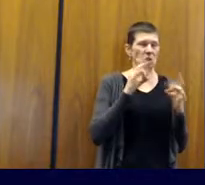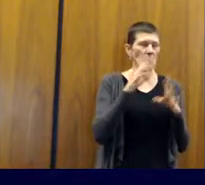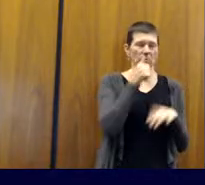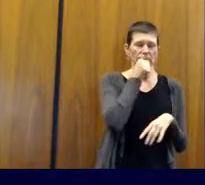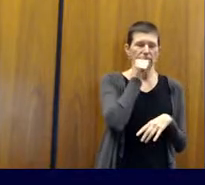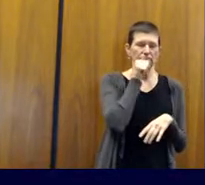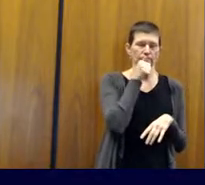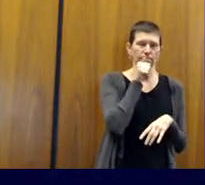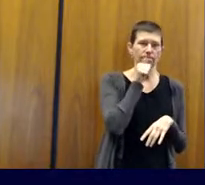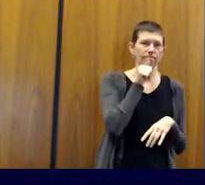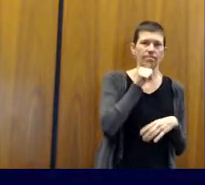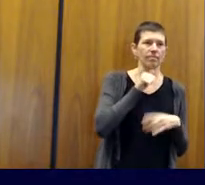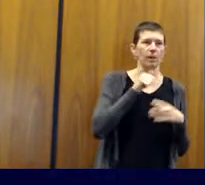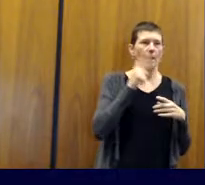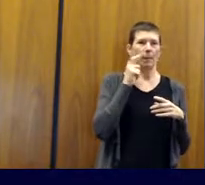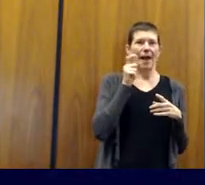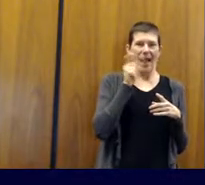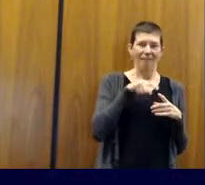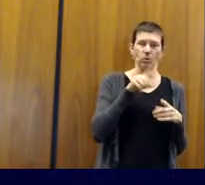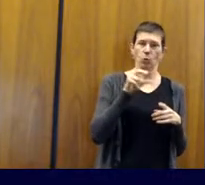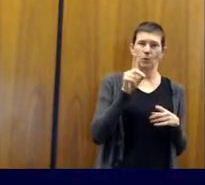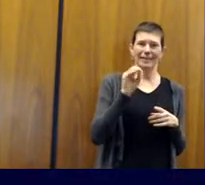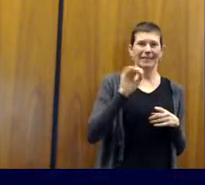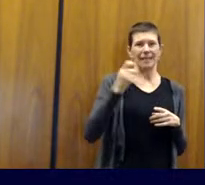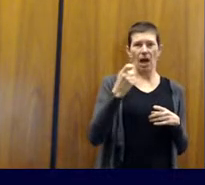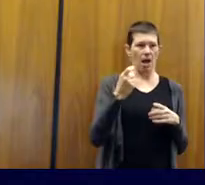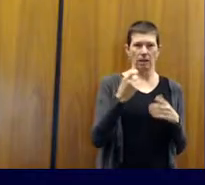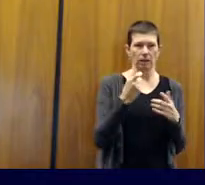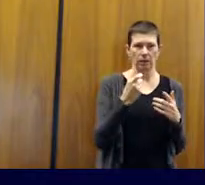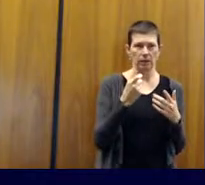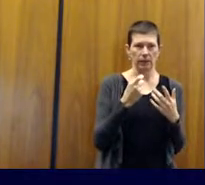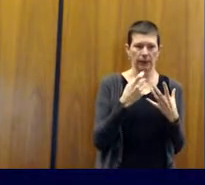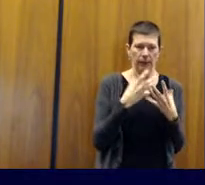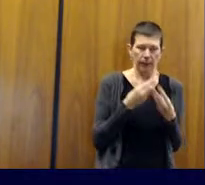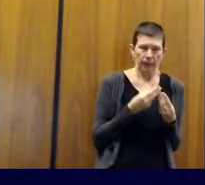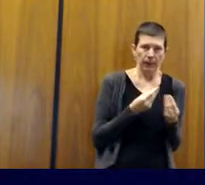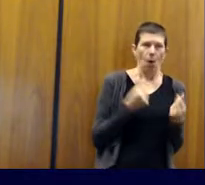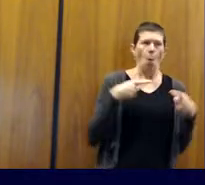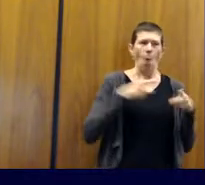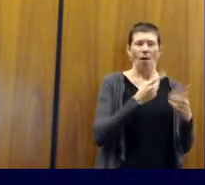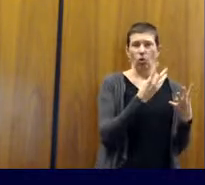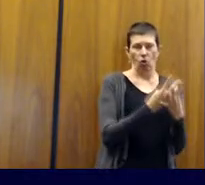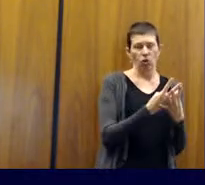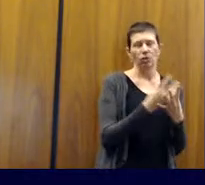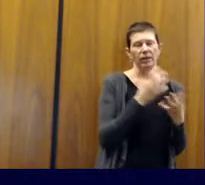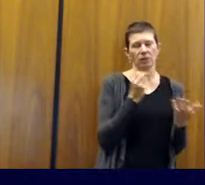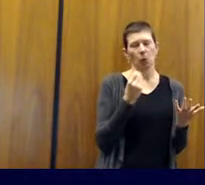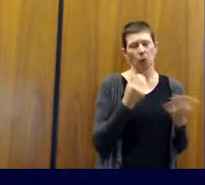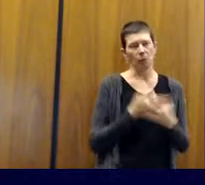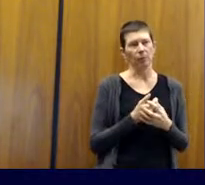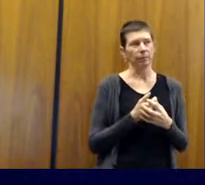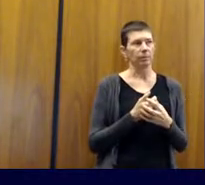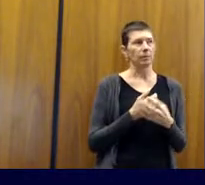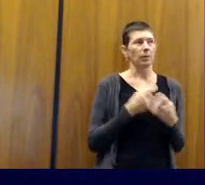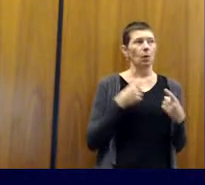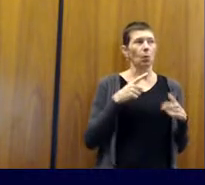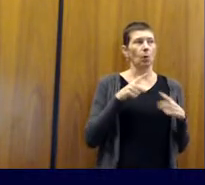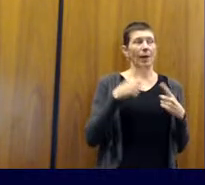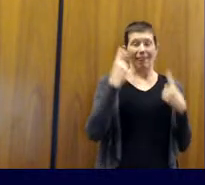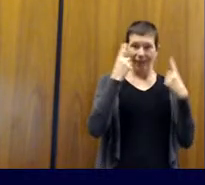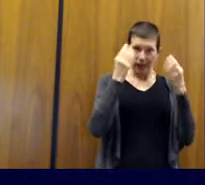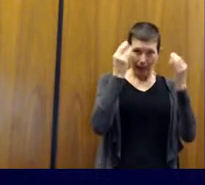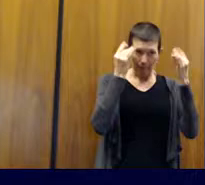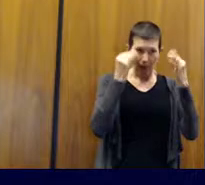misery as a result of having to detox when they're incarcerated. So as we think about the